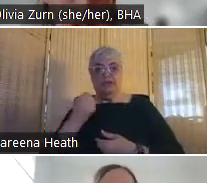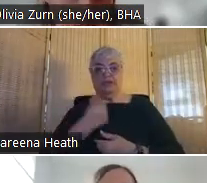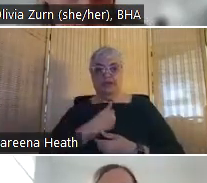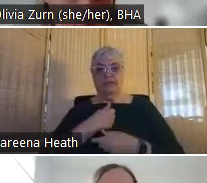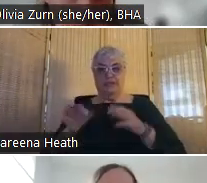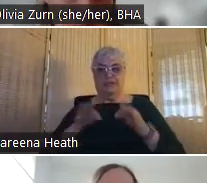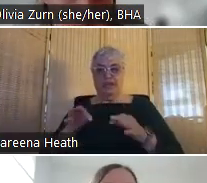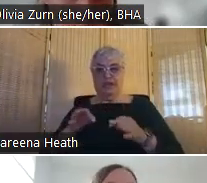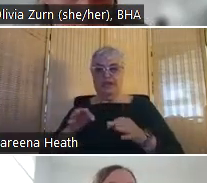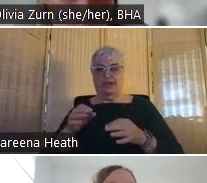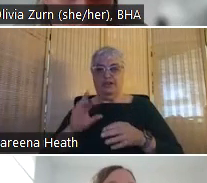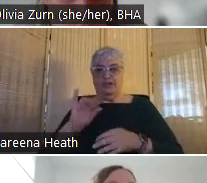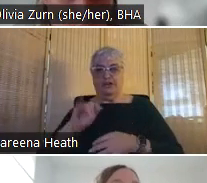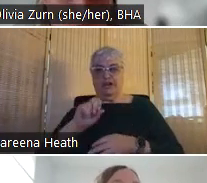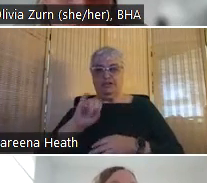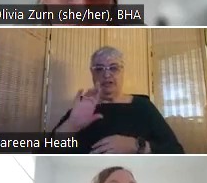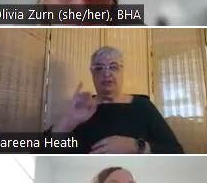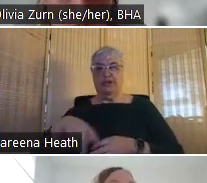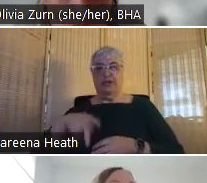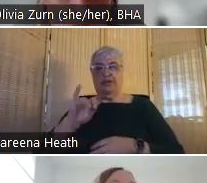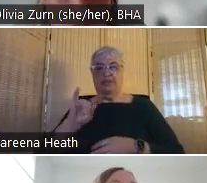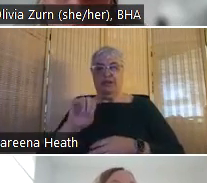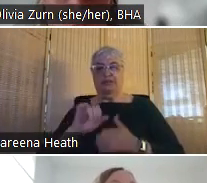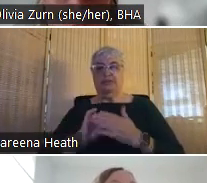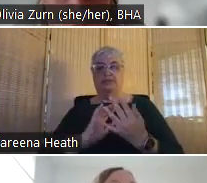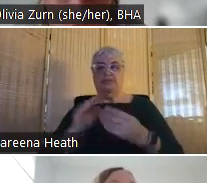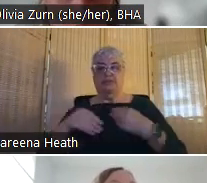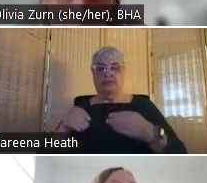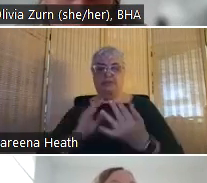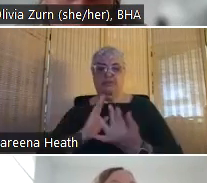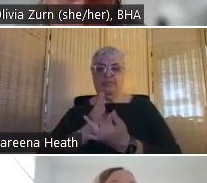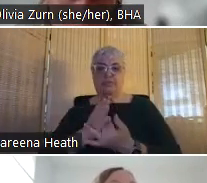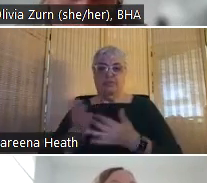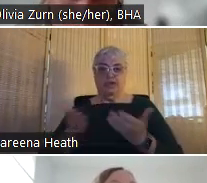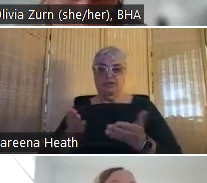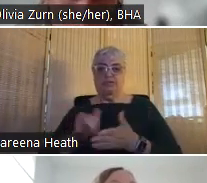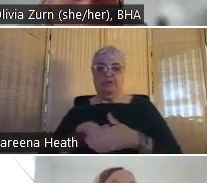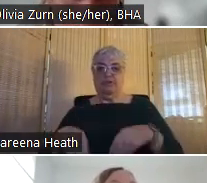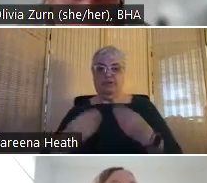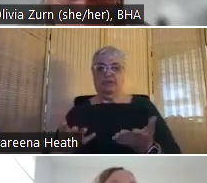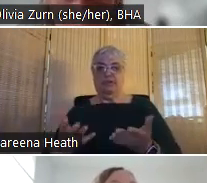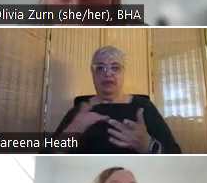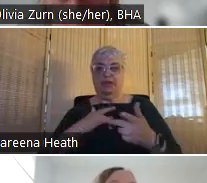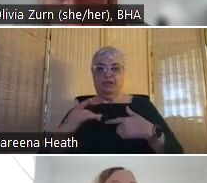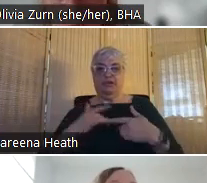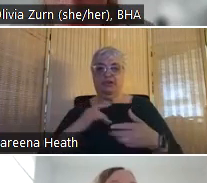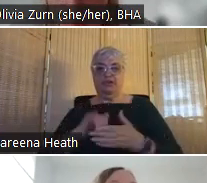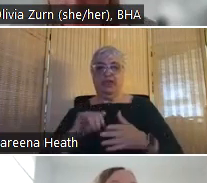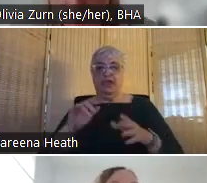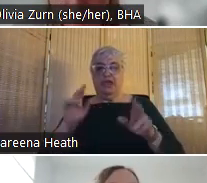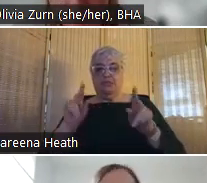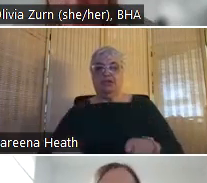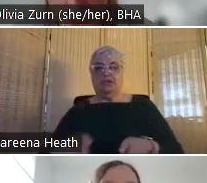crisis. Respite is intended to be a flexible intervention or set of services based on the presenting concerns of the